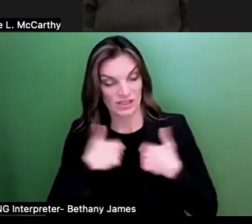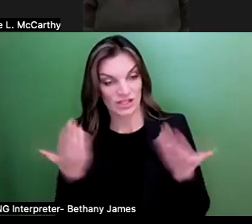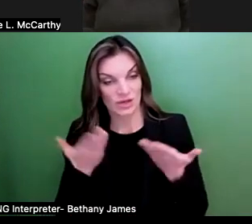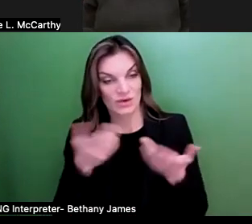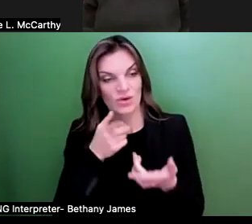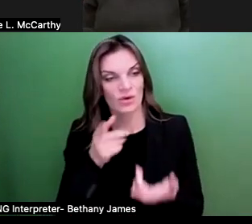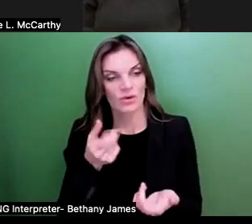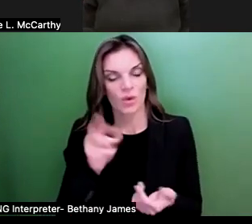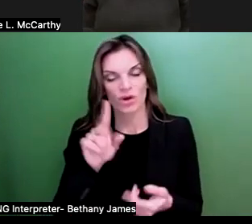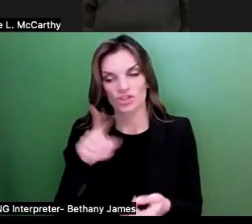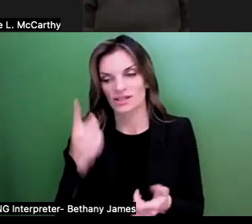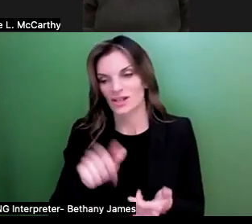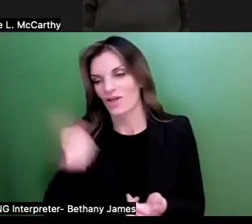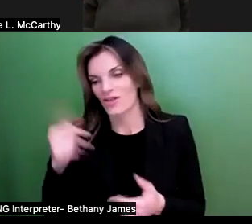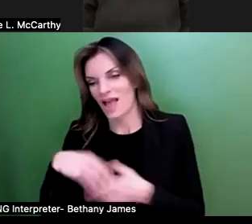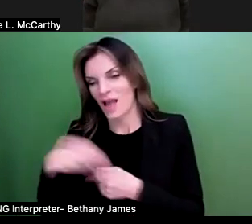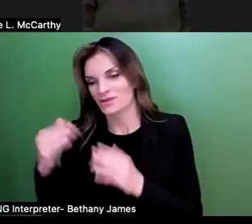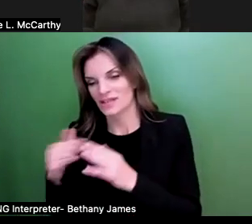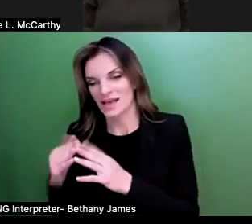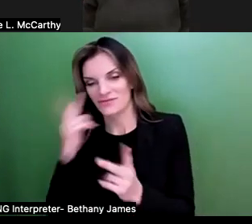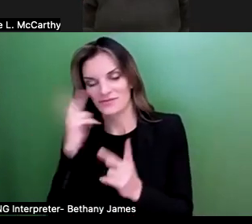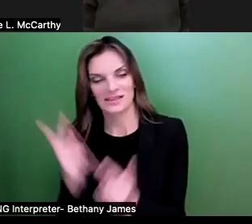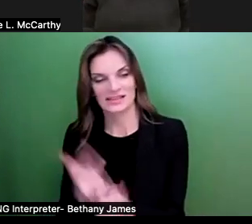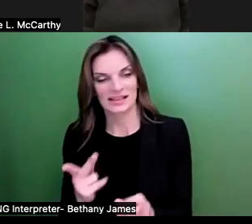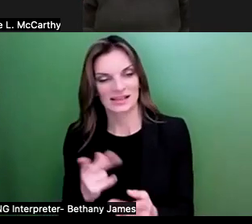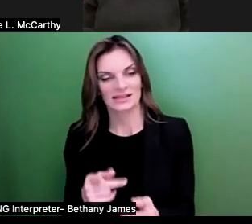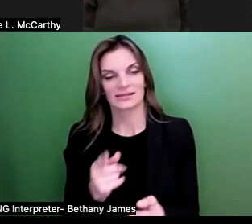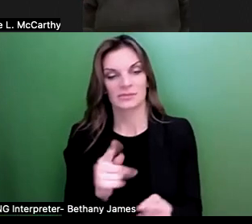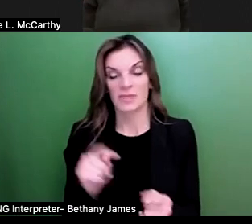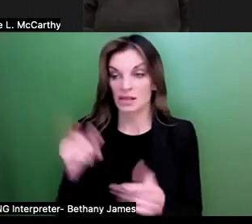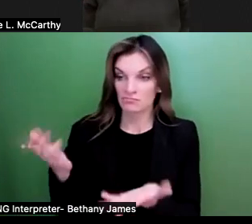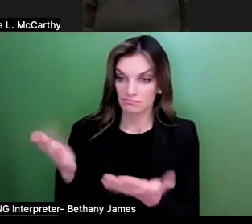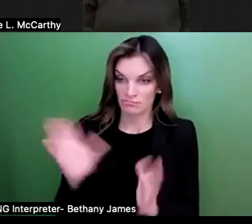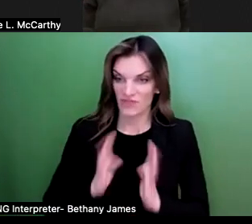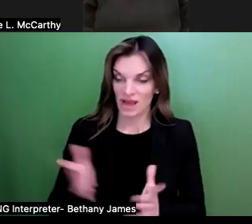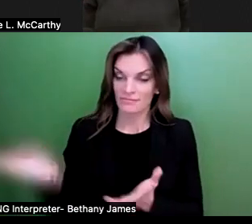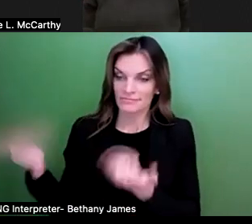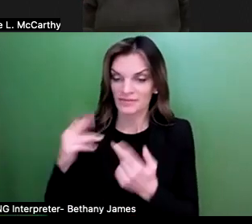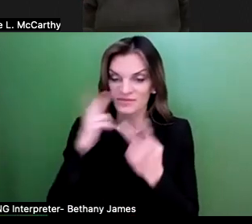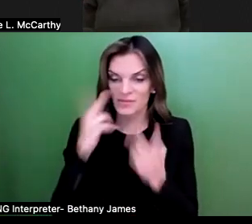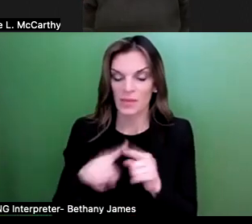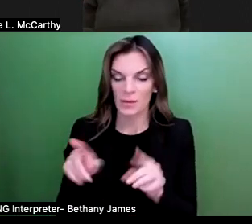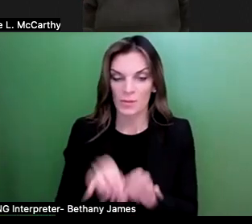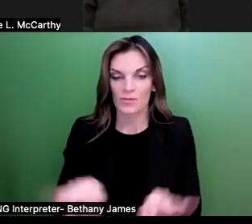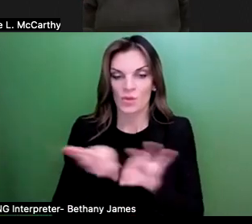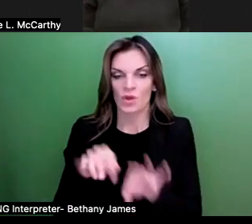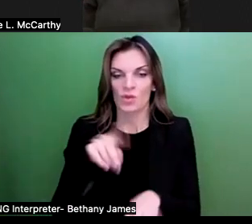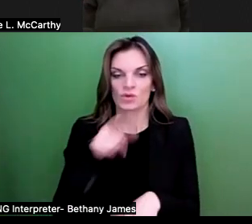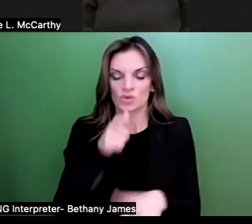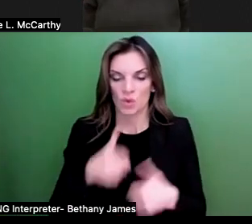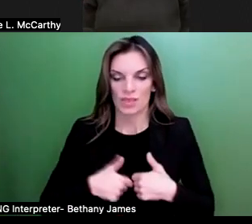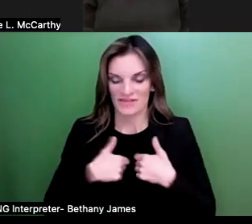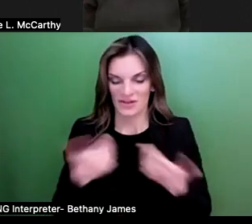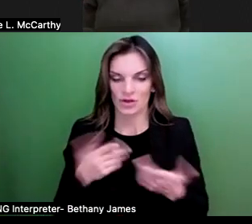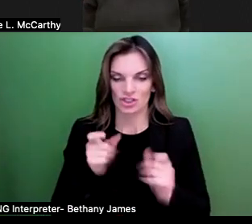that are from out of town? Not to discourage people from out of town from coming to Tarrytown, but I think the priority really should be on the residents of Tarrytown. In this